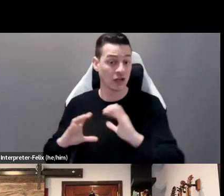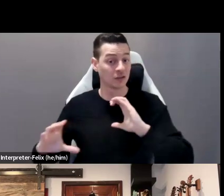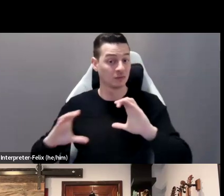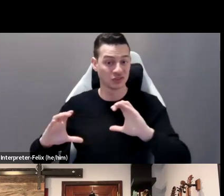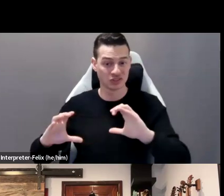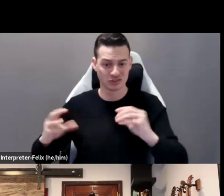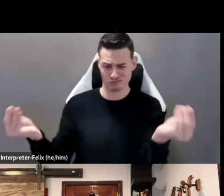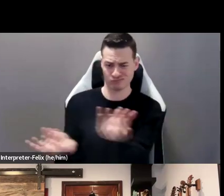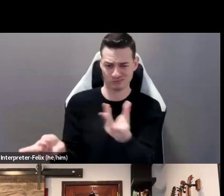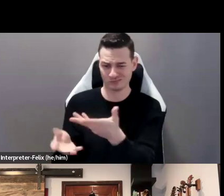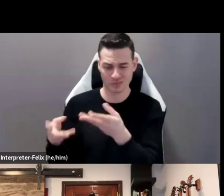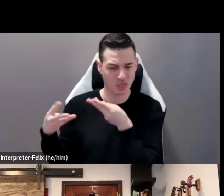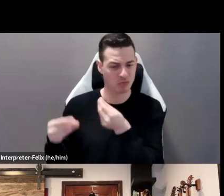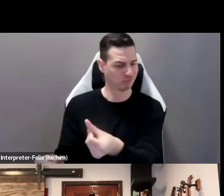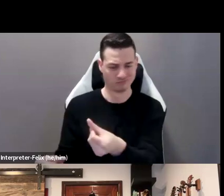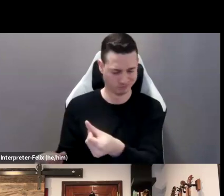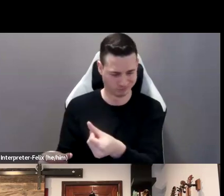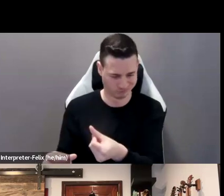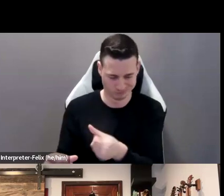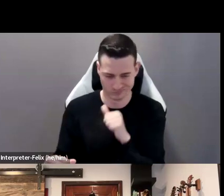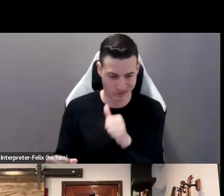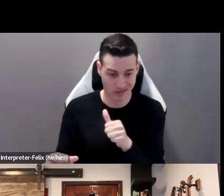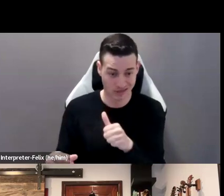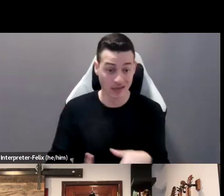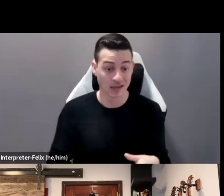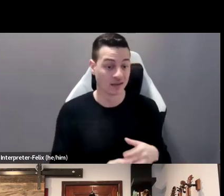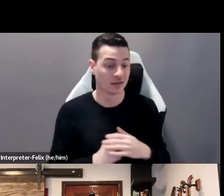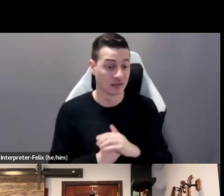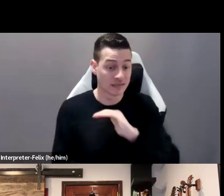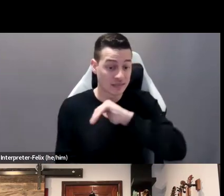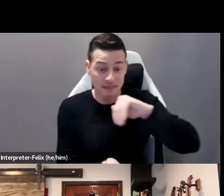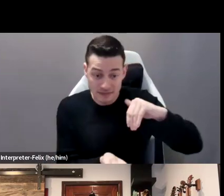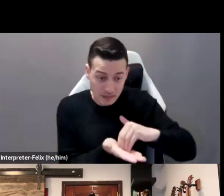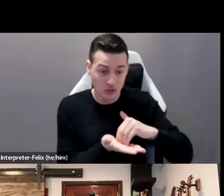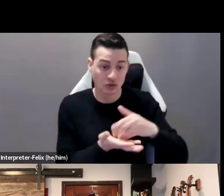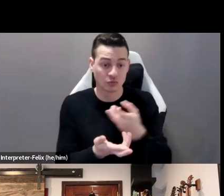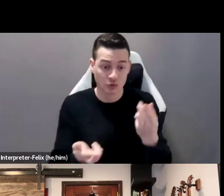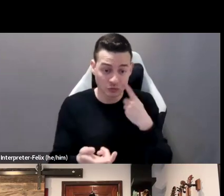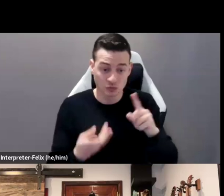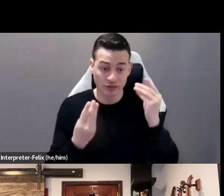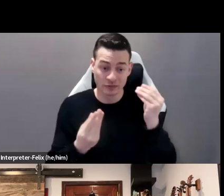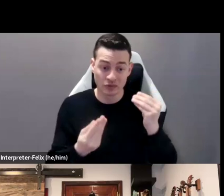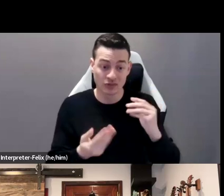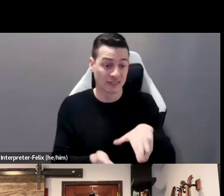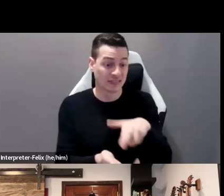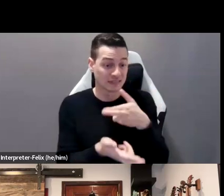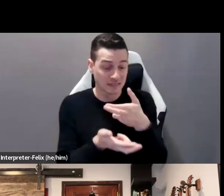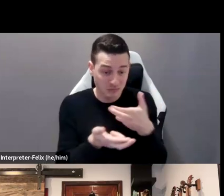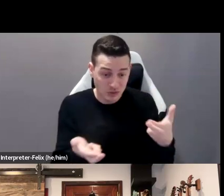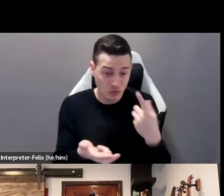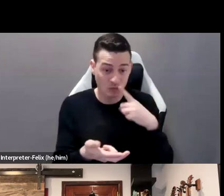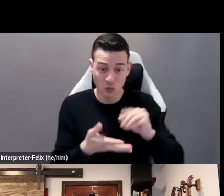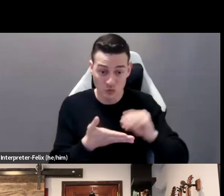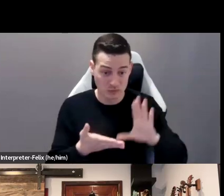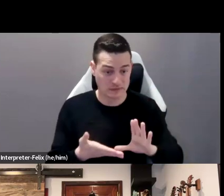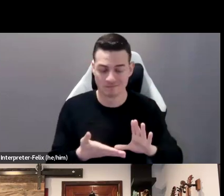centralized information, especially around the health of the students and how they're accessing these resources. And one of the things that,